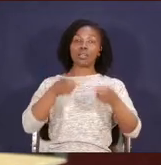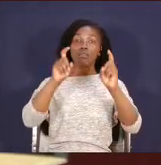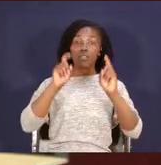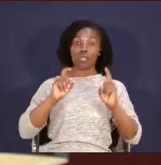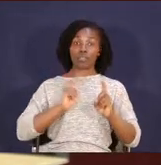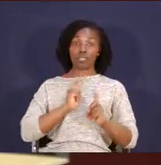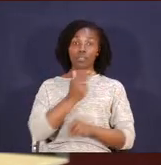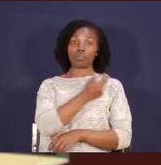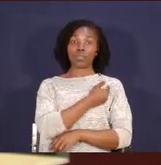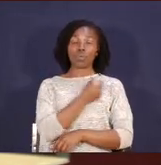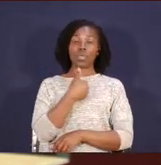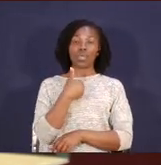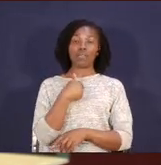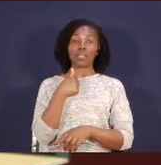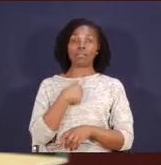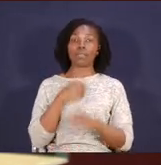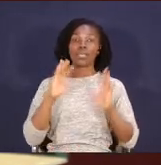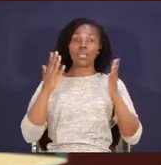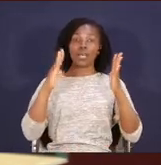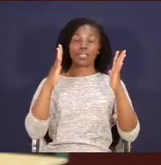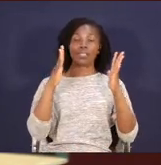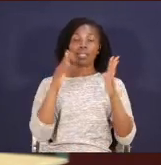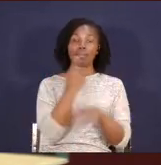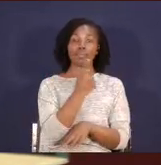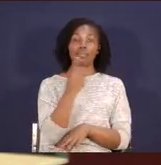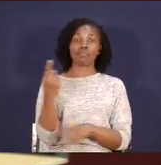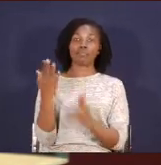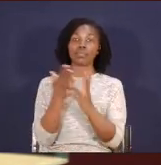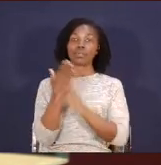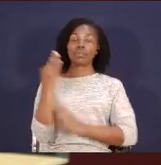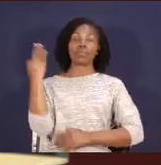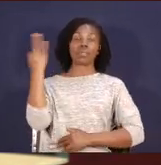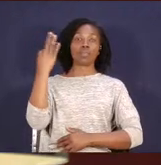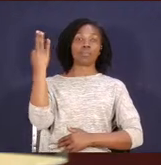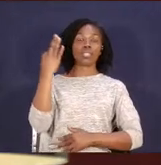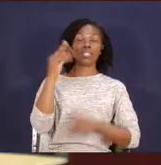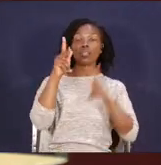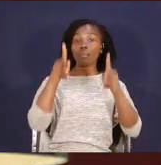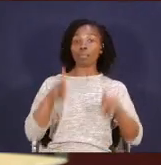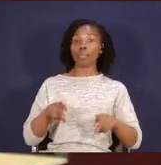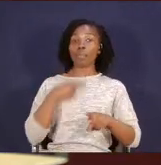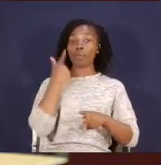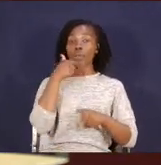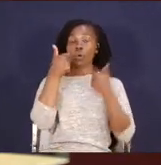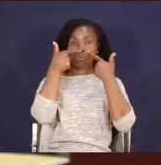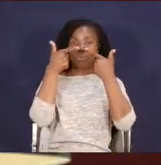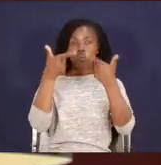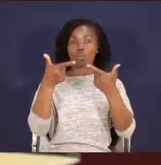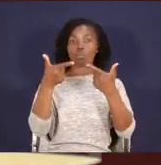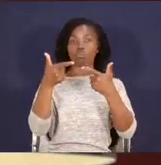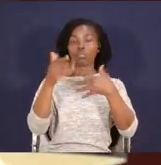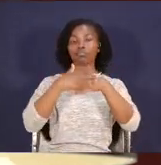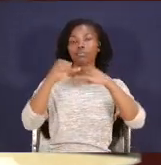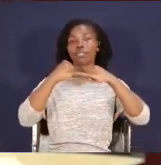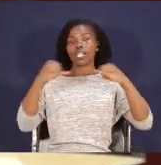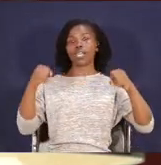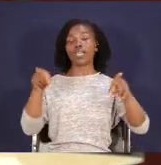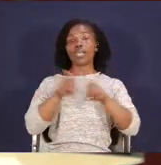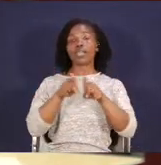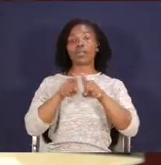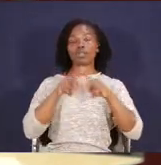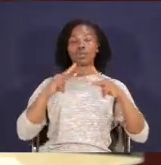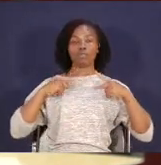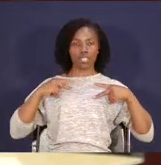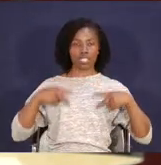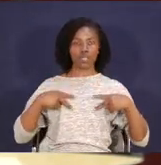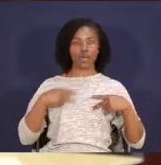And so I celebrate everyone through this message, those watching online and also those in person. And I celebrate